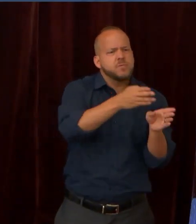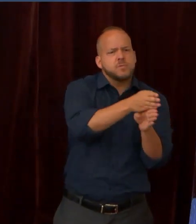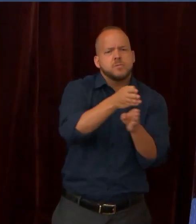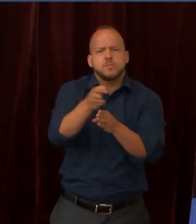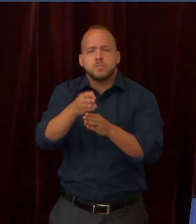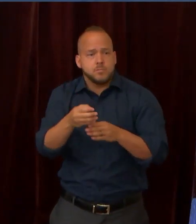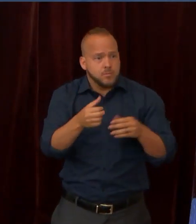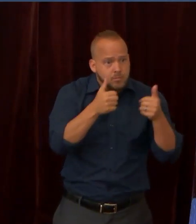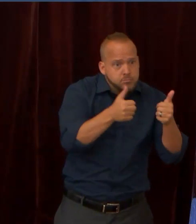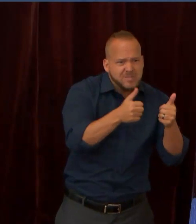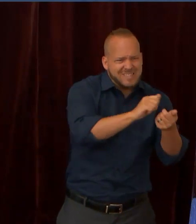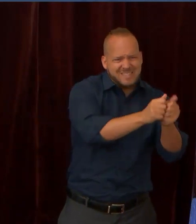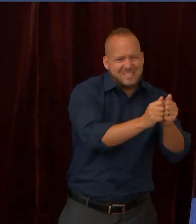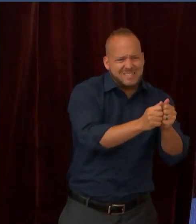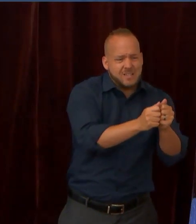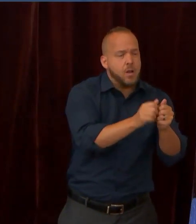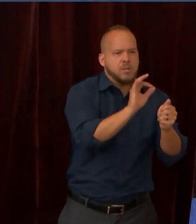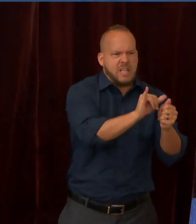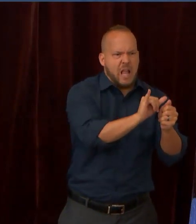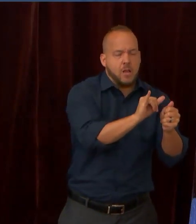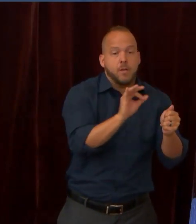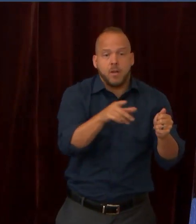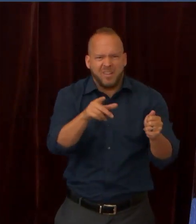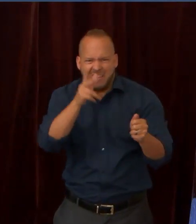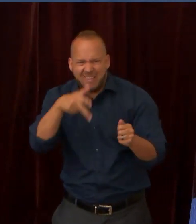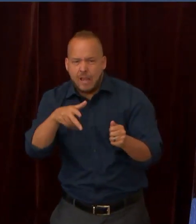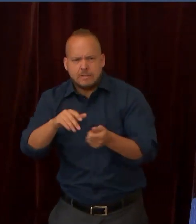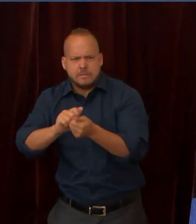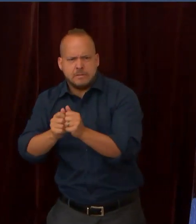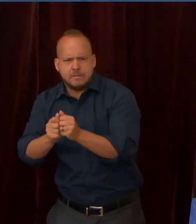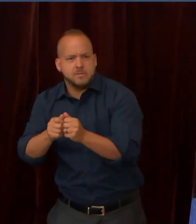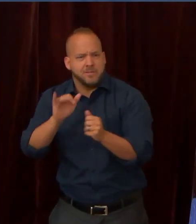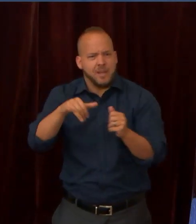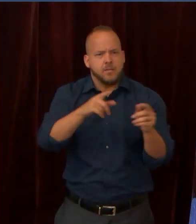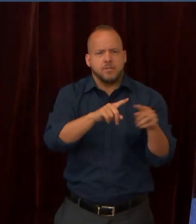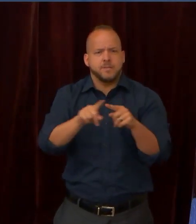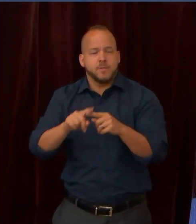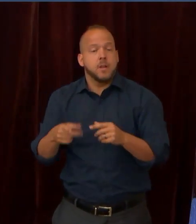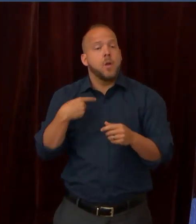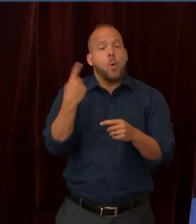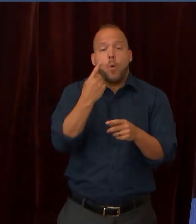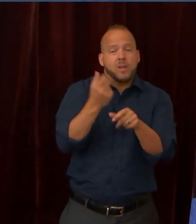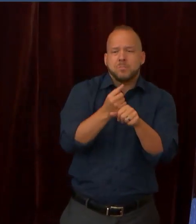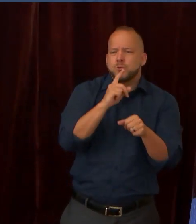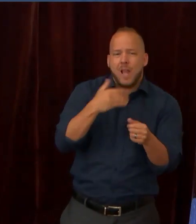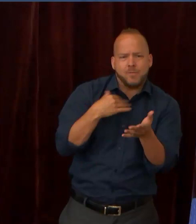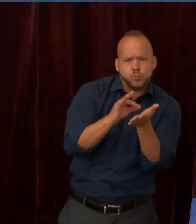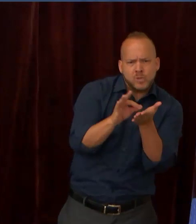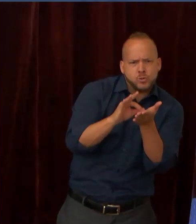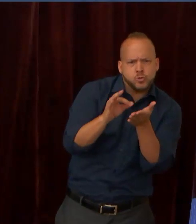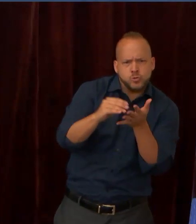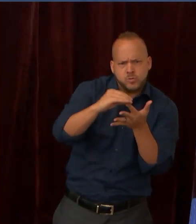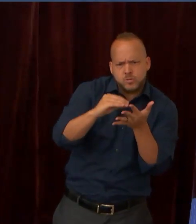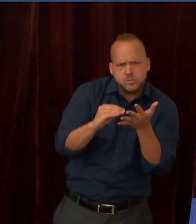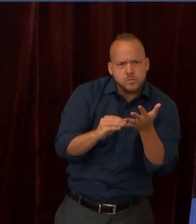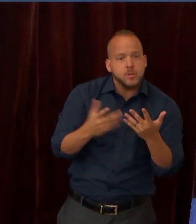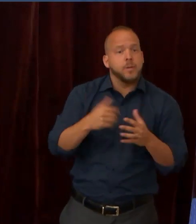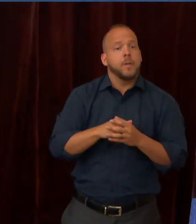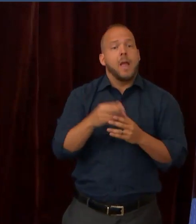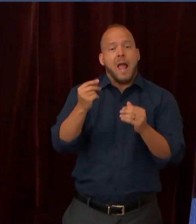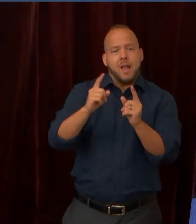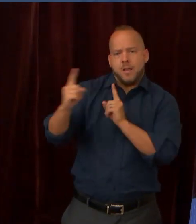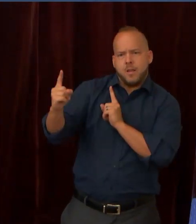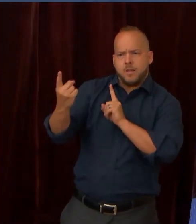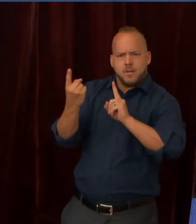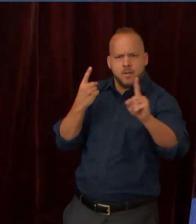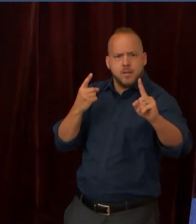contact tracing, testing, masking, as we continue to see these be successful, that criteria could change,